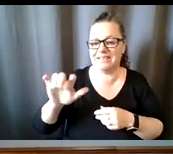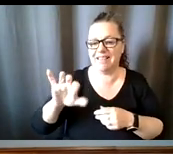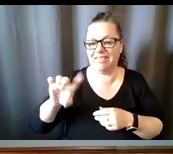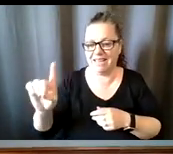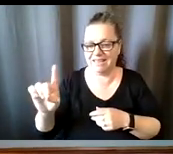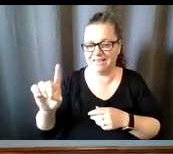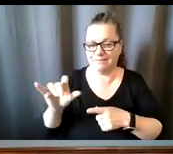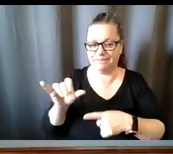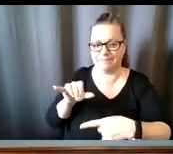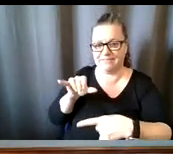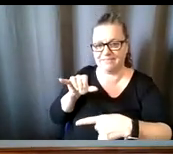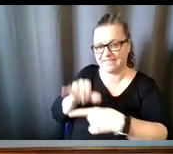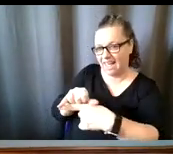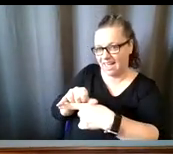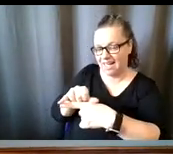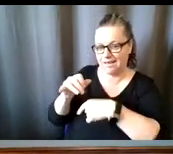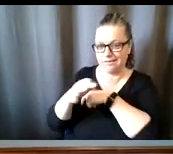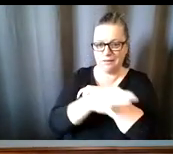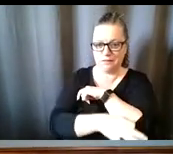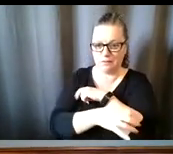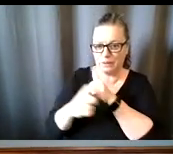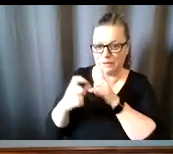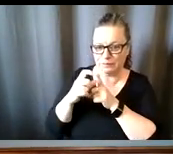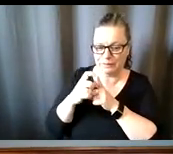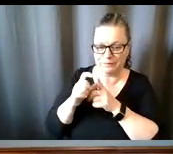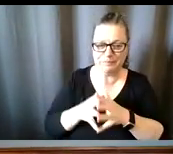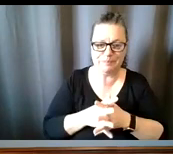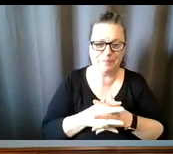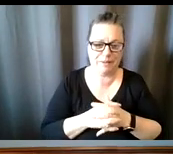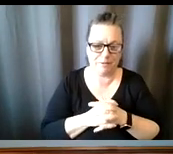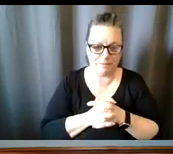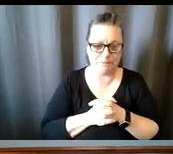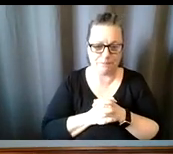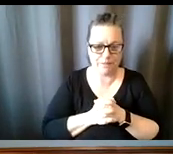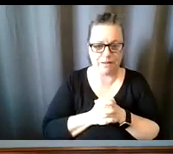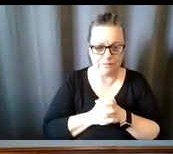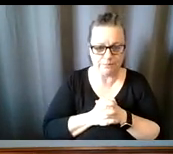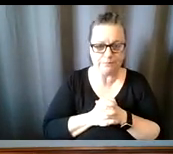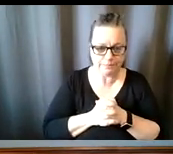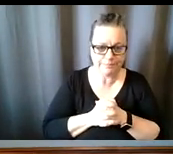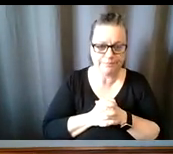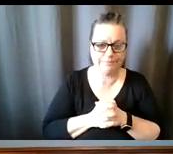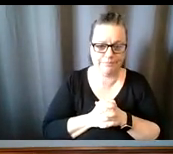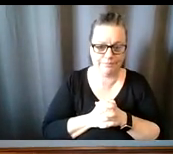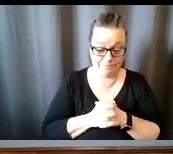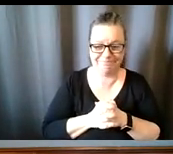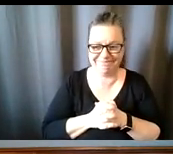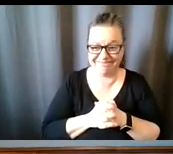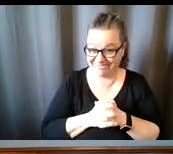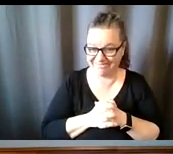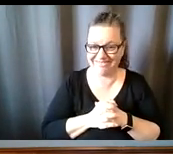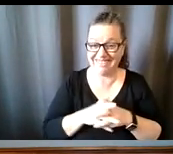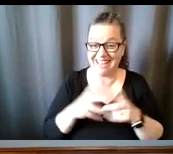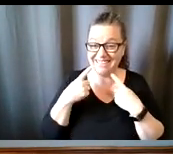Tau matawhakatangi hanga ko ao ao tā mate ata ripuka kapiki maunga horunuko pukai whenua ki tana tau. I did